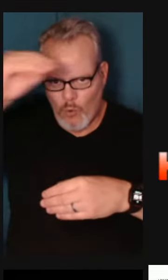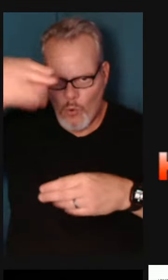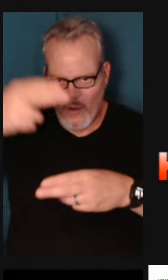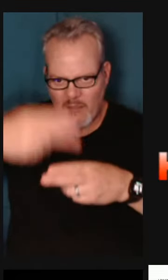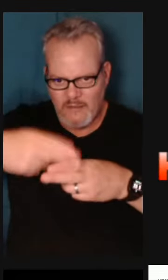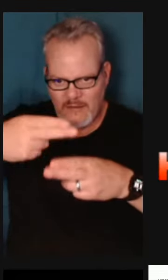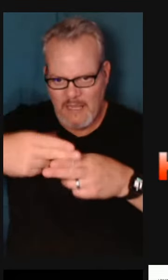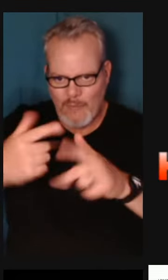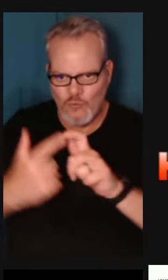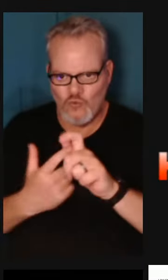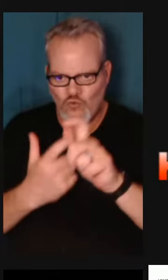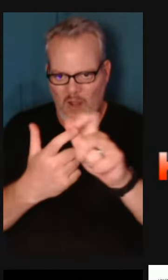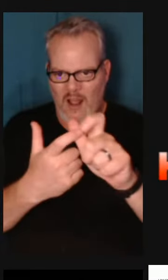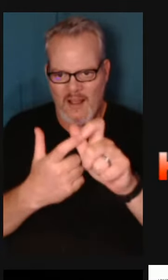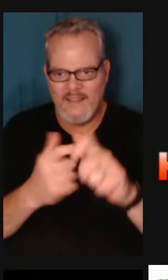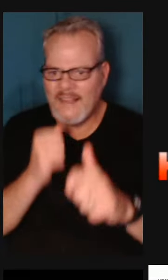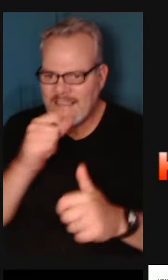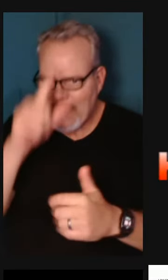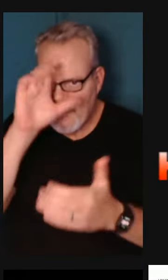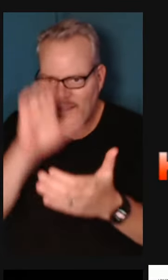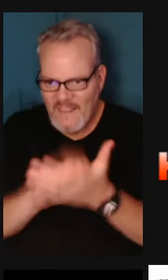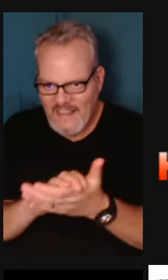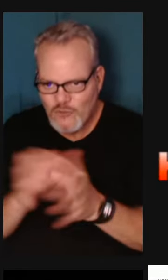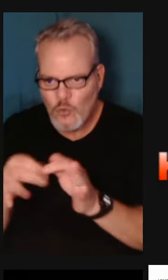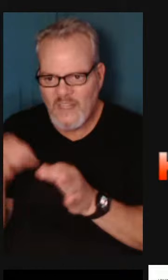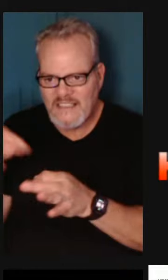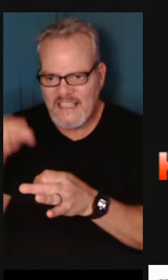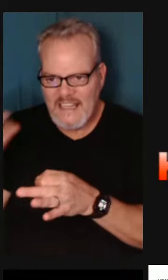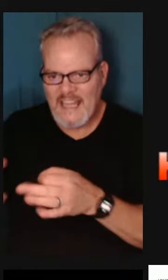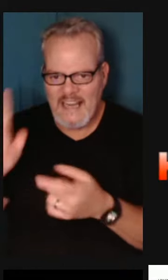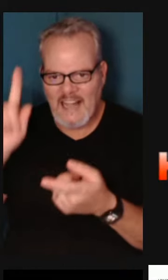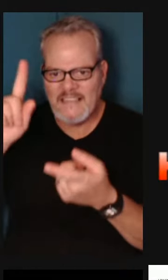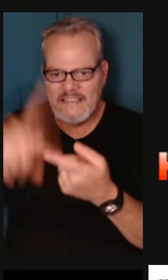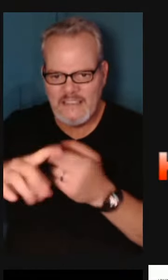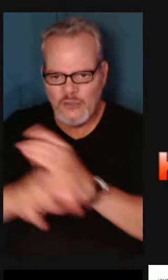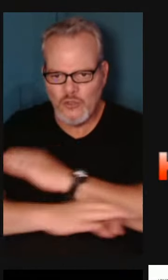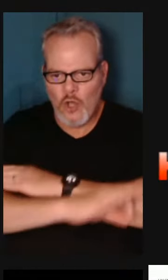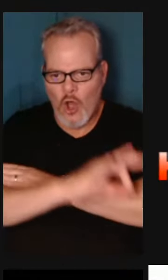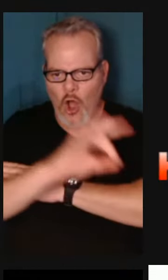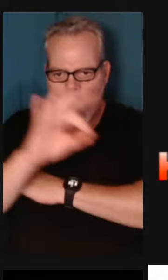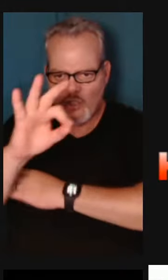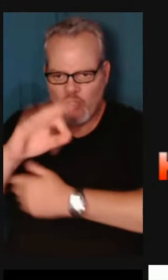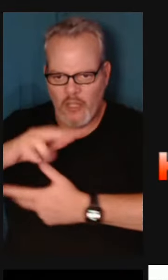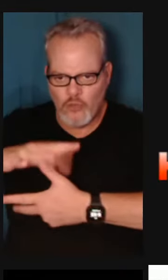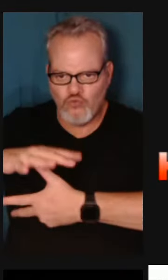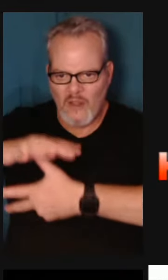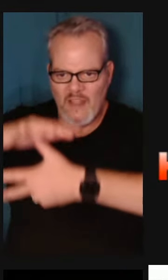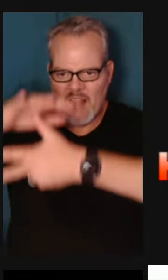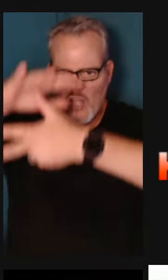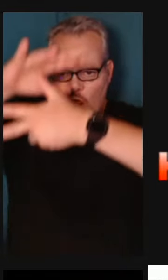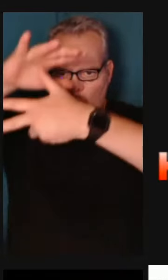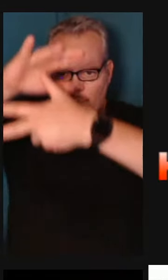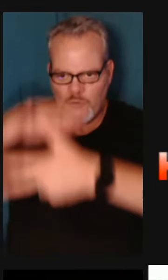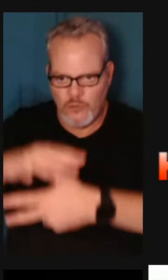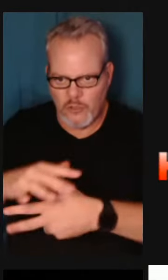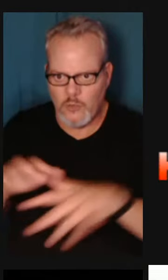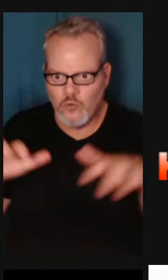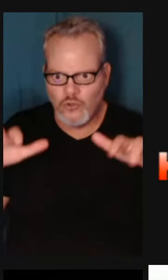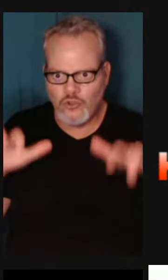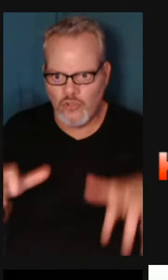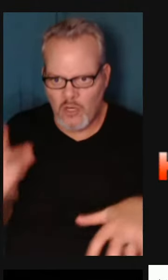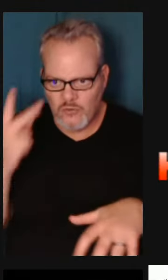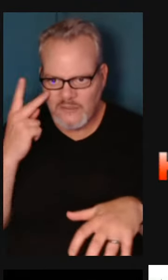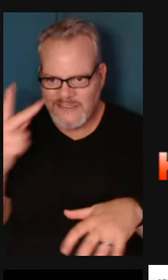they delayed the search until dawn so they could ride the helicopter to the site. They were shocked to find the boy was right,